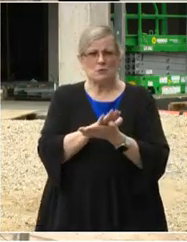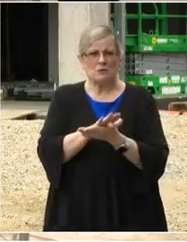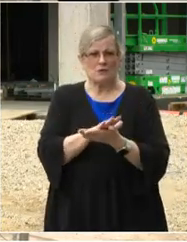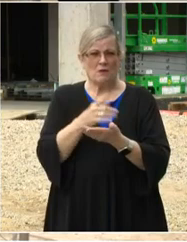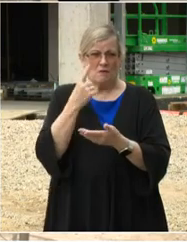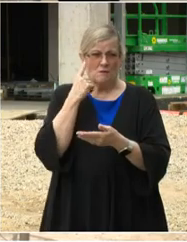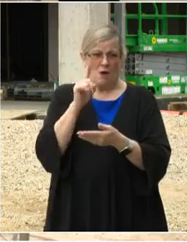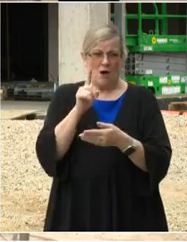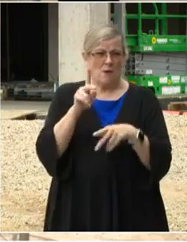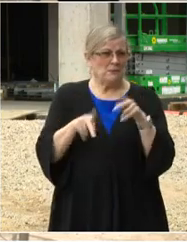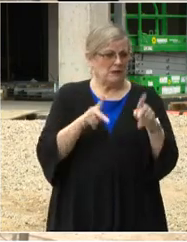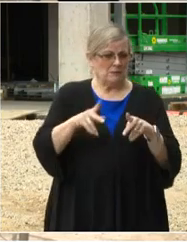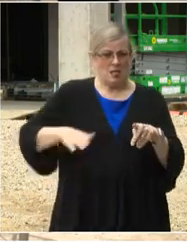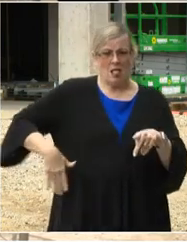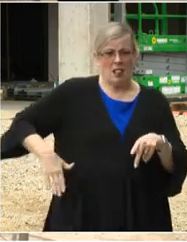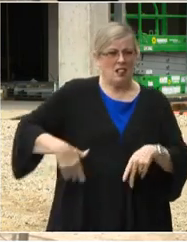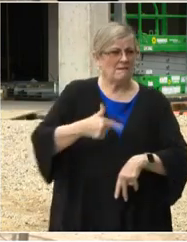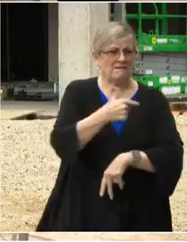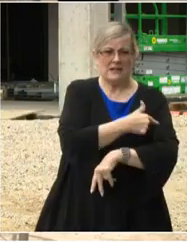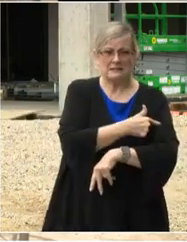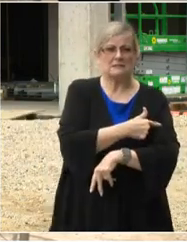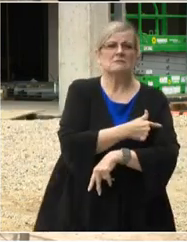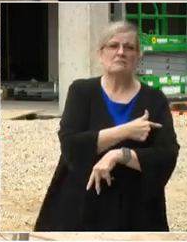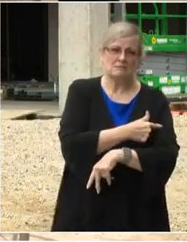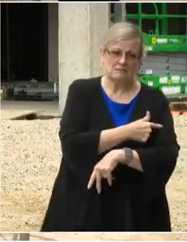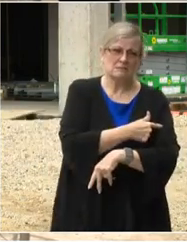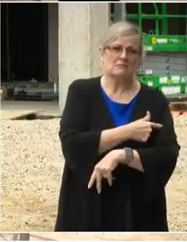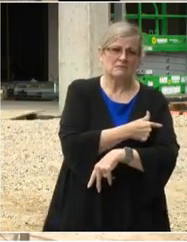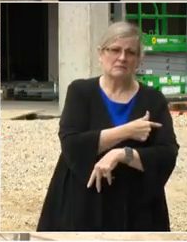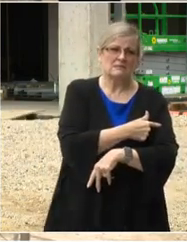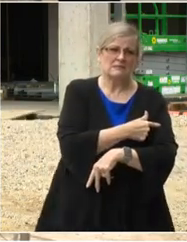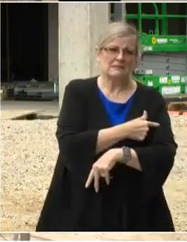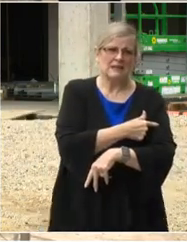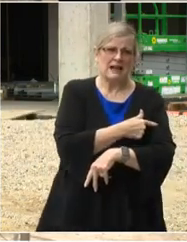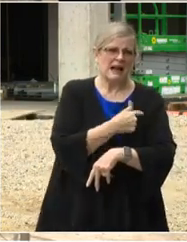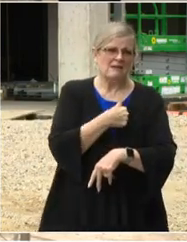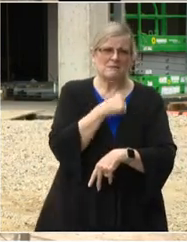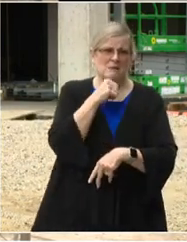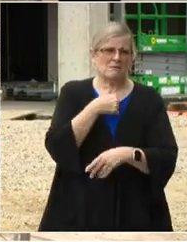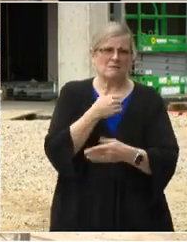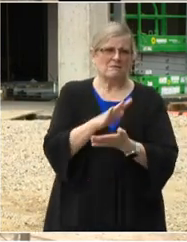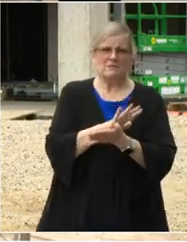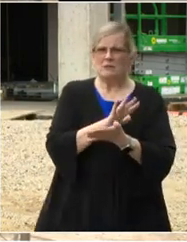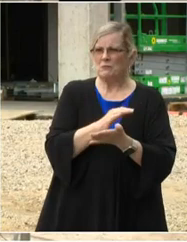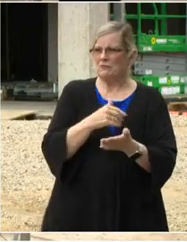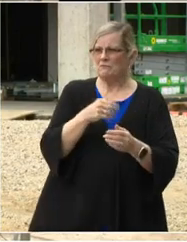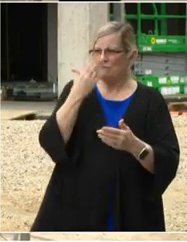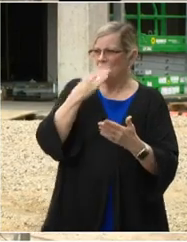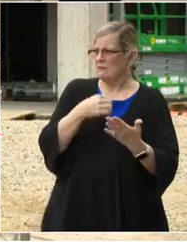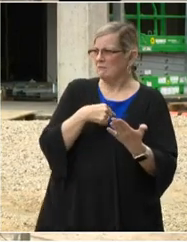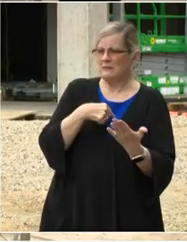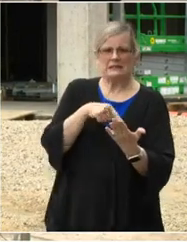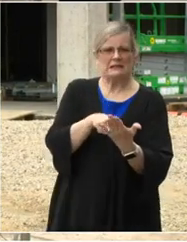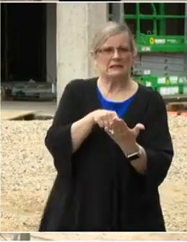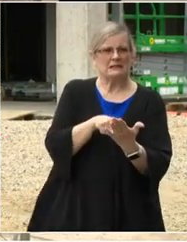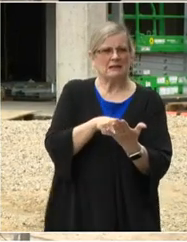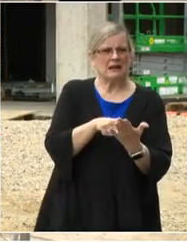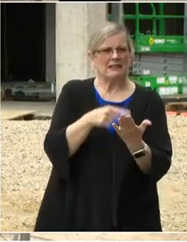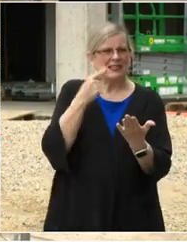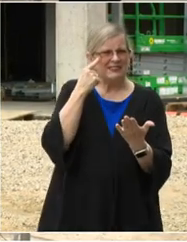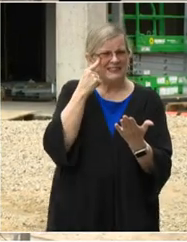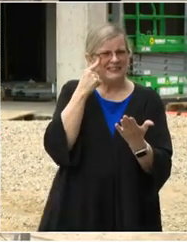people? Well, I think the travel, and I don't have it right in front of me, Mark, so I don't want to misspeak, but I think the travel guidance